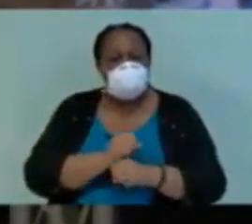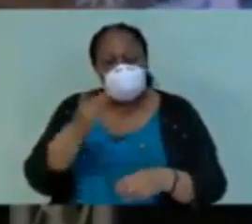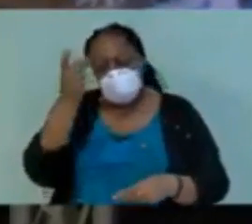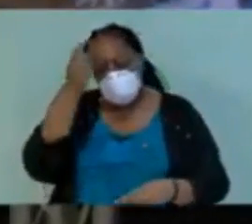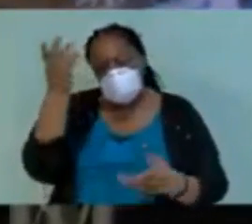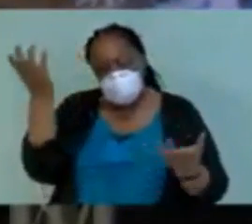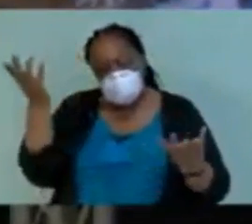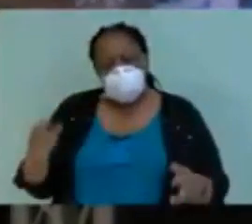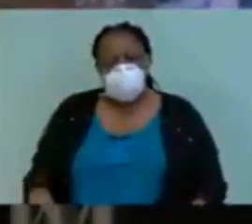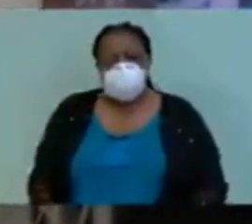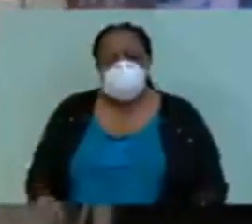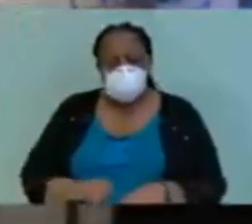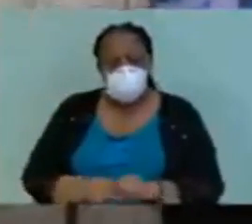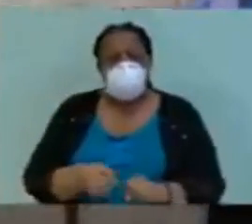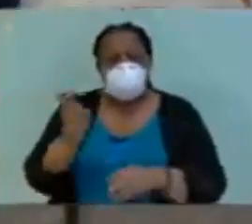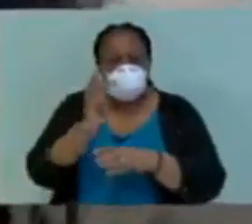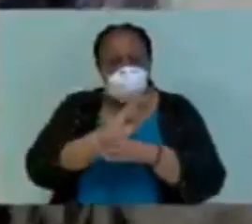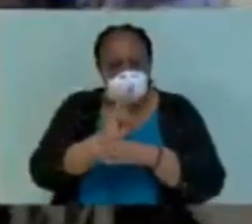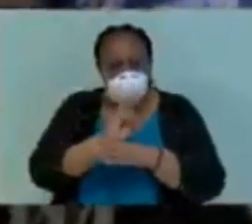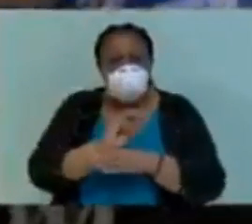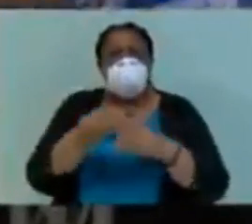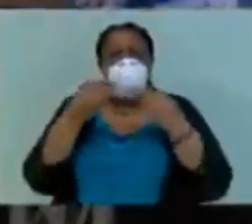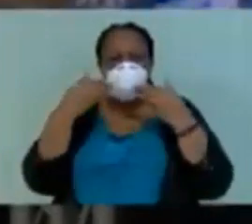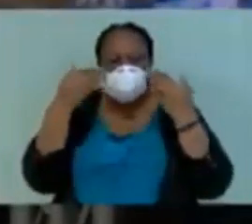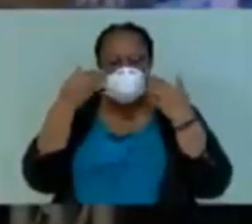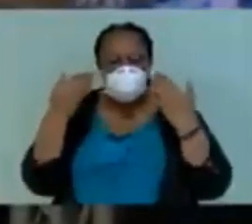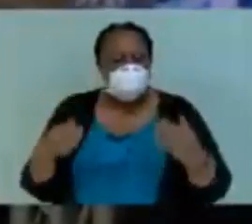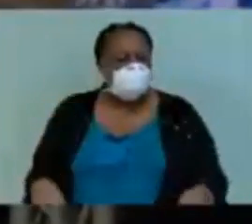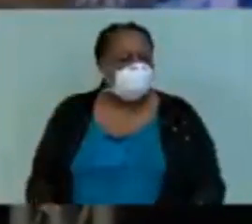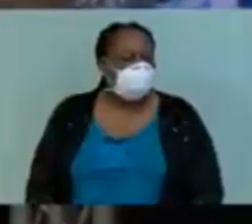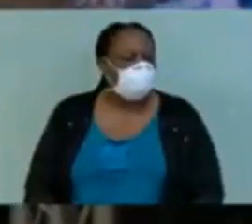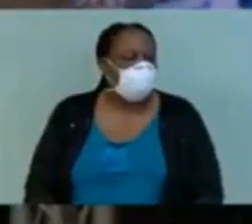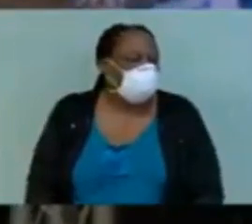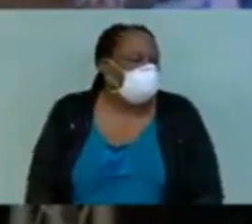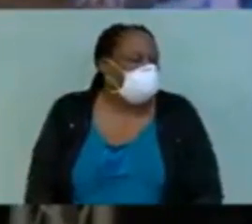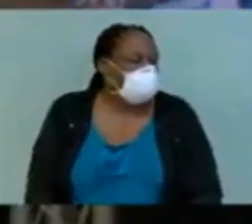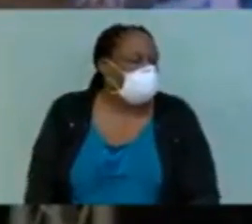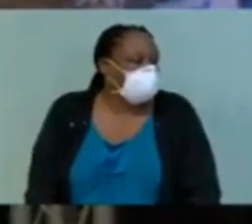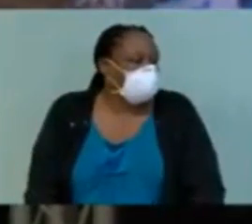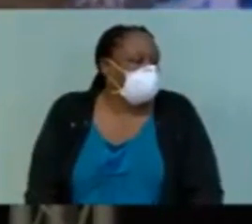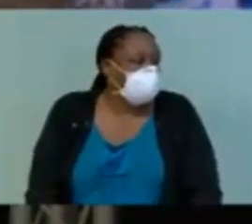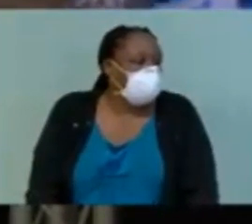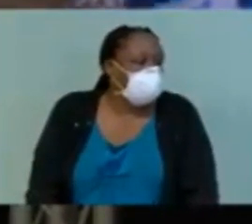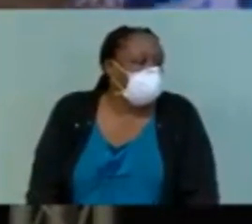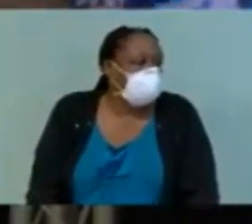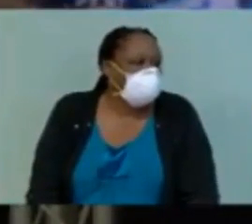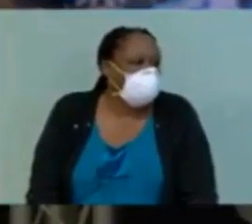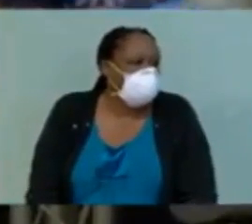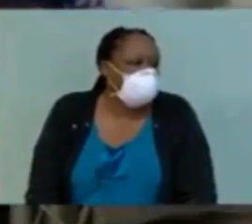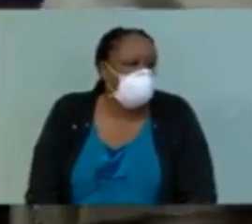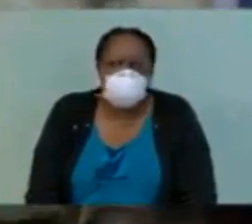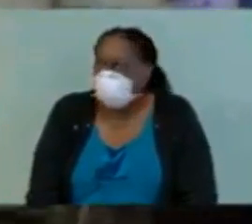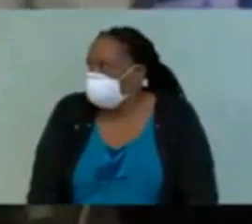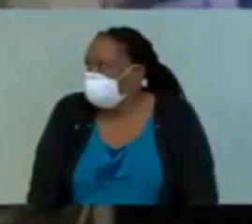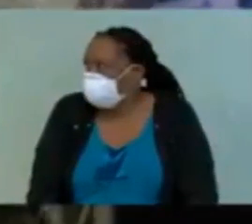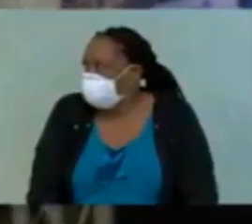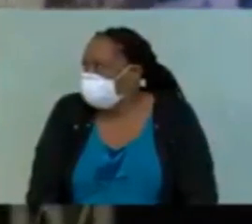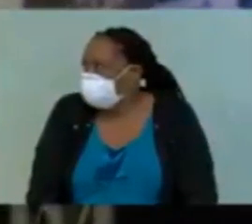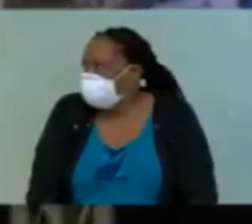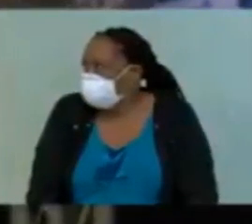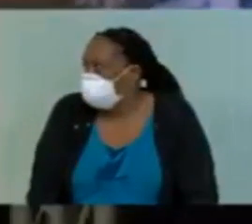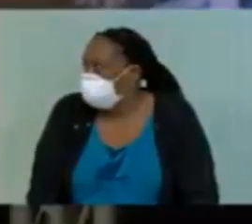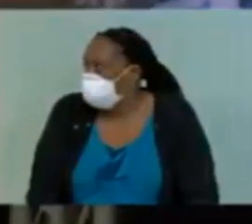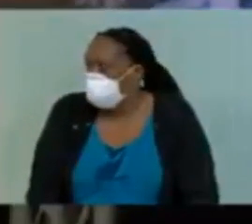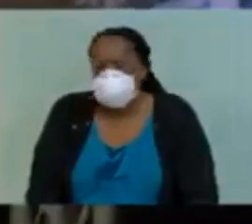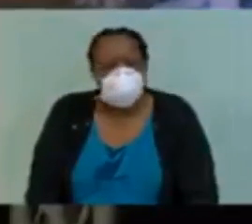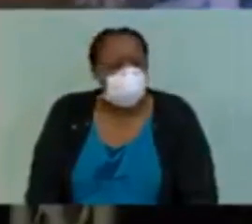go onto your hand, onto the things that you were carrying around, and then you can touch that, contaminate